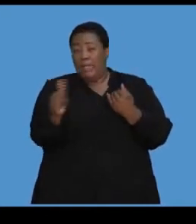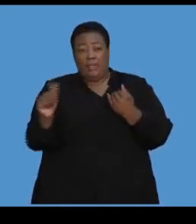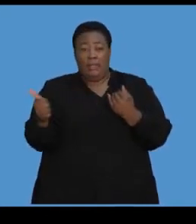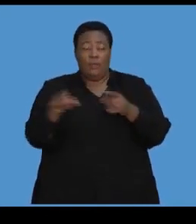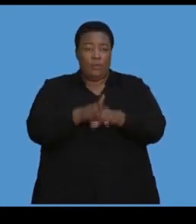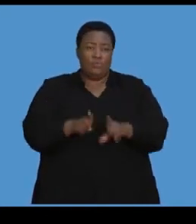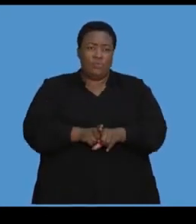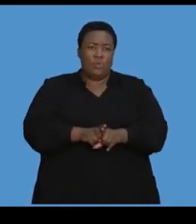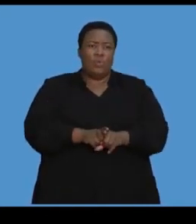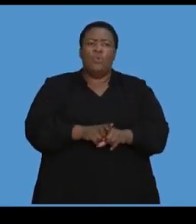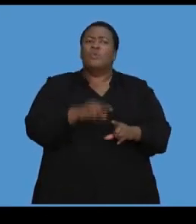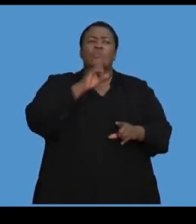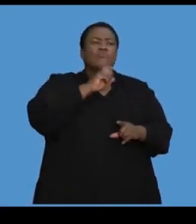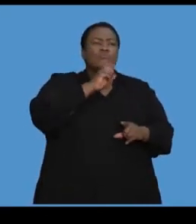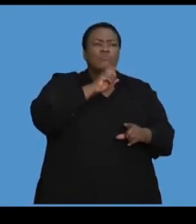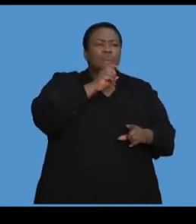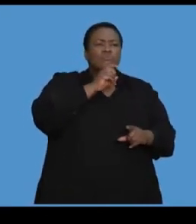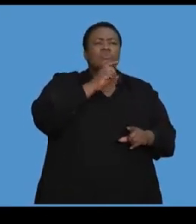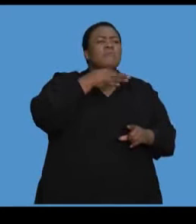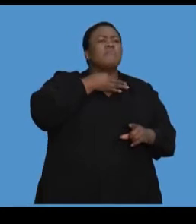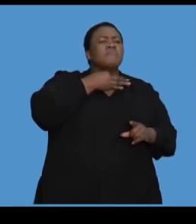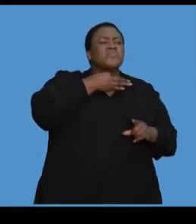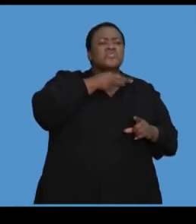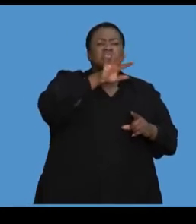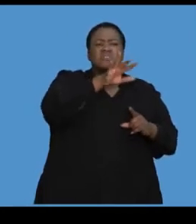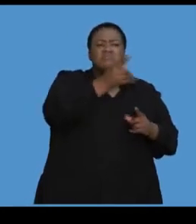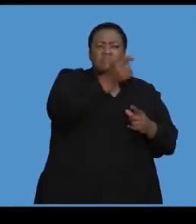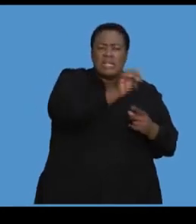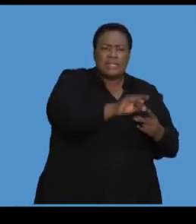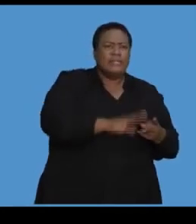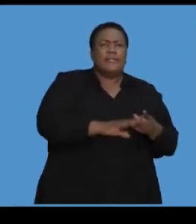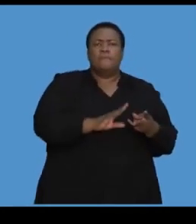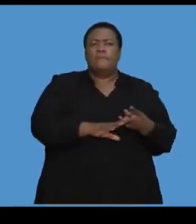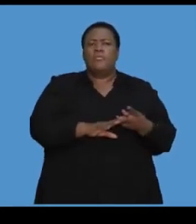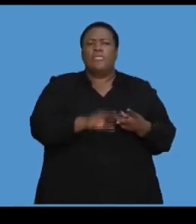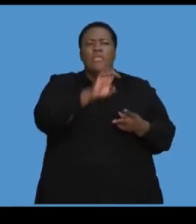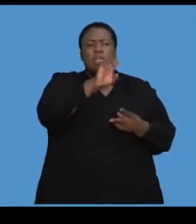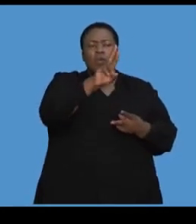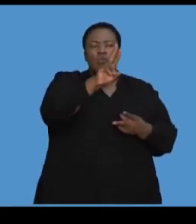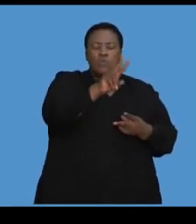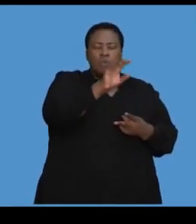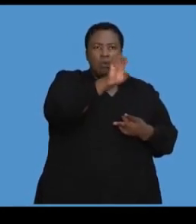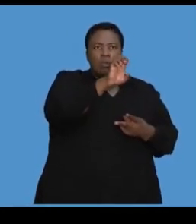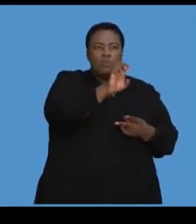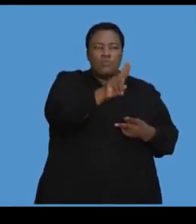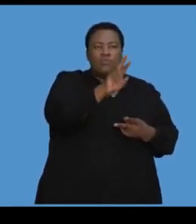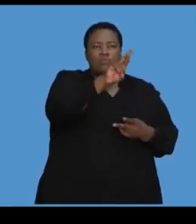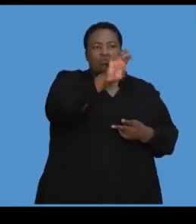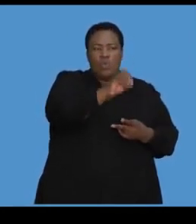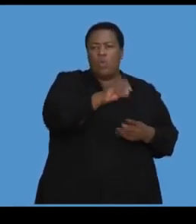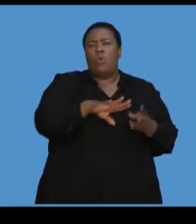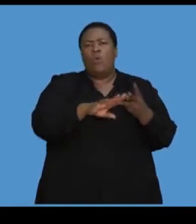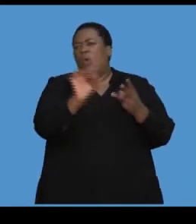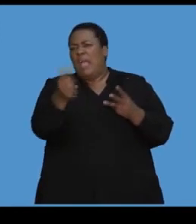currency to all these other major currencies. We can look at the euro, we can look at other major currencies, especially as far as